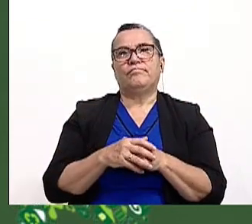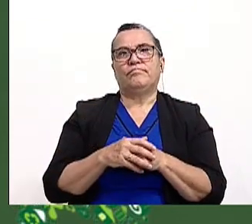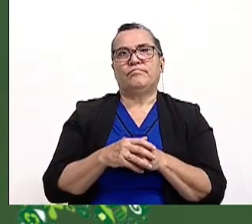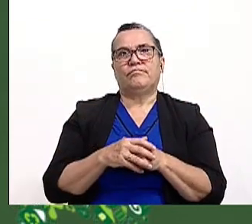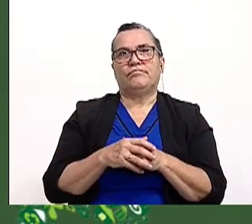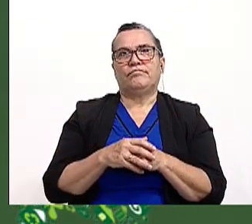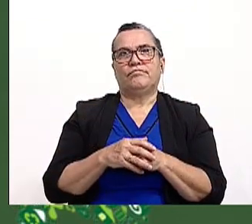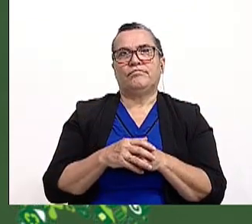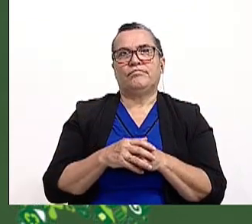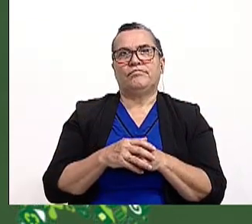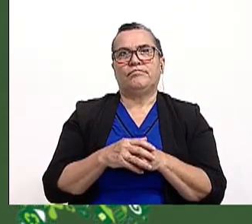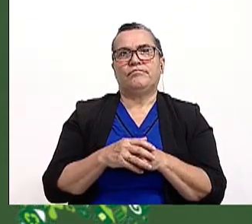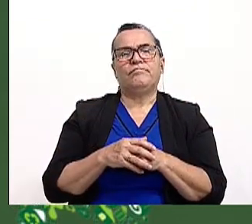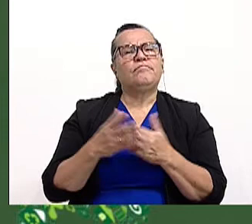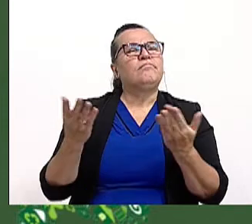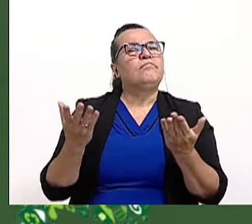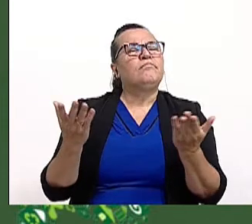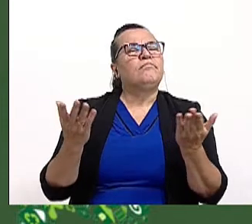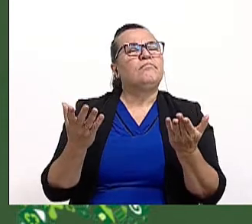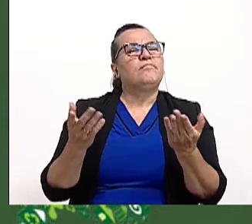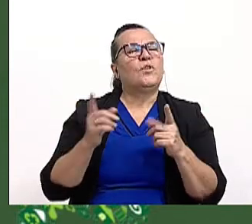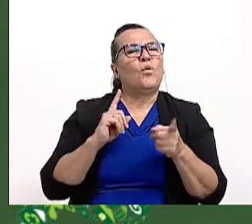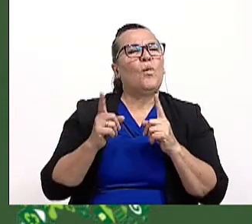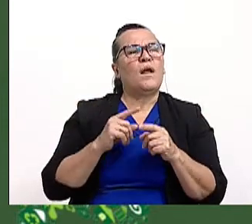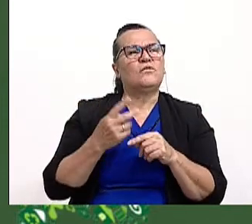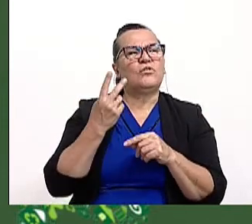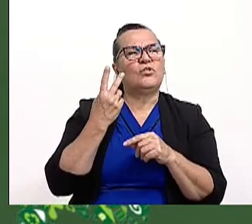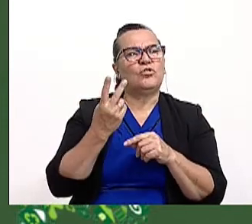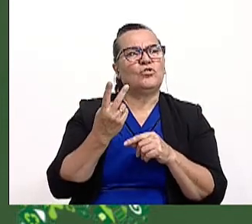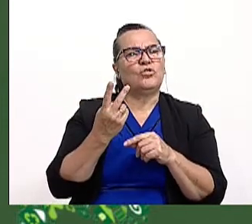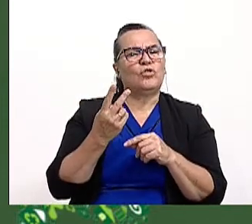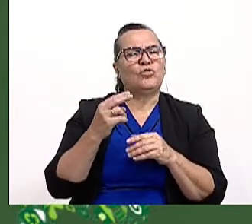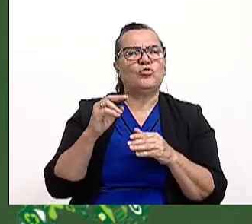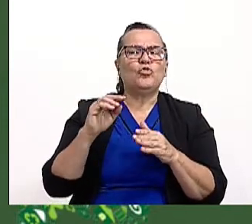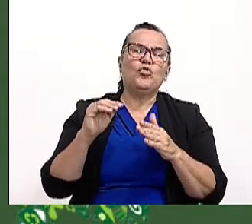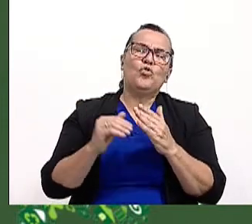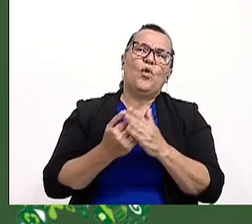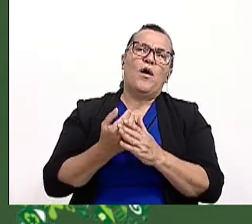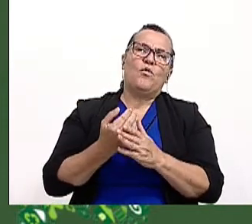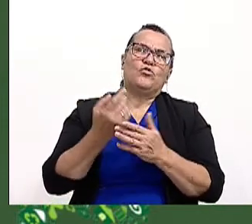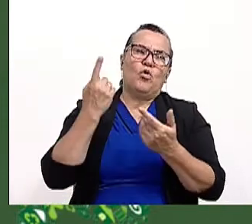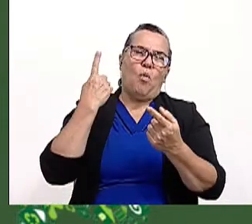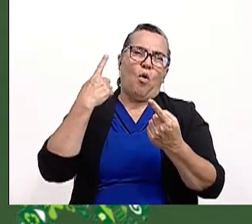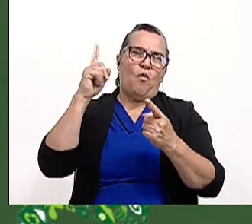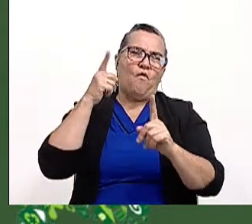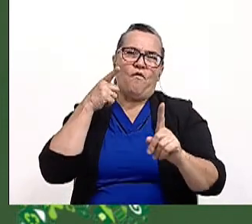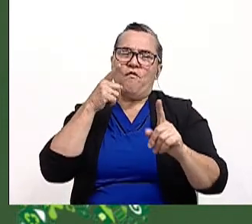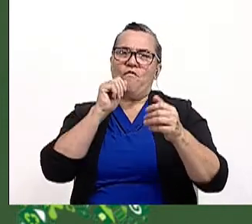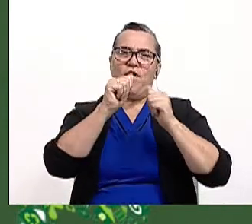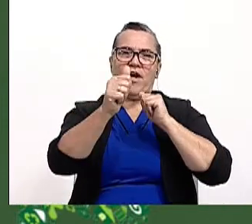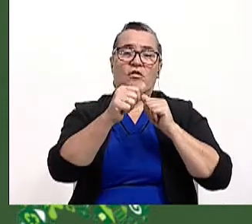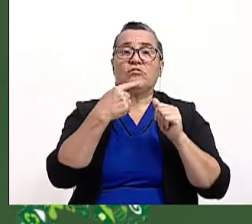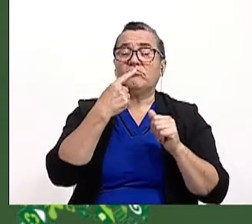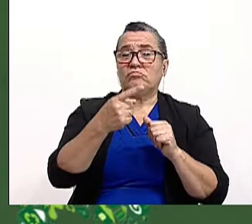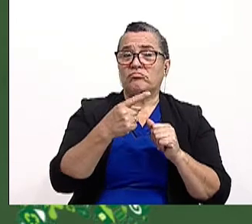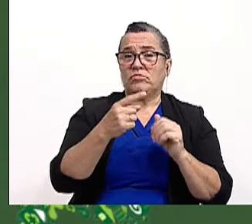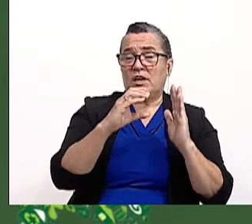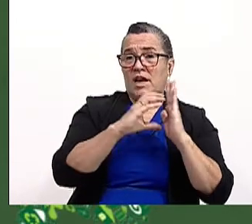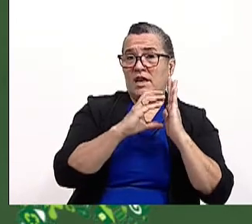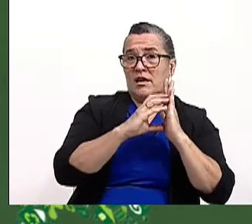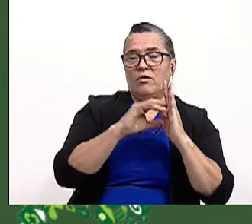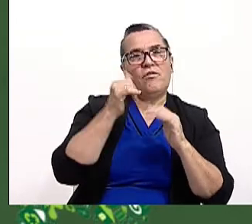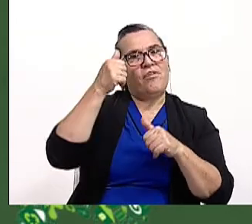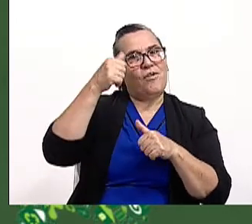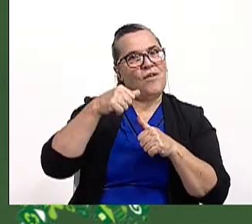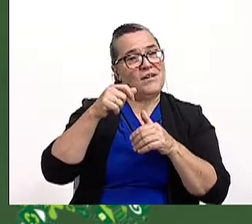1. It says, what are the 2 new records mentioned in the article? Remember that this is important to